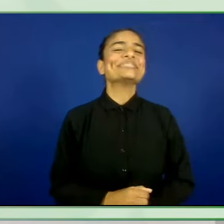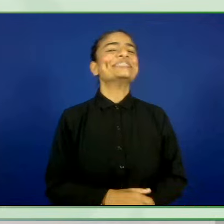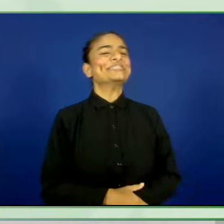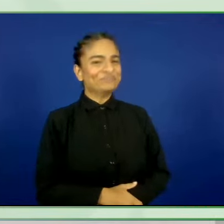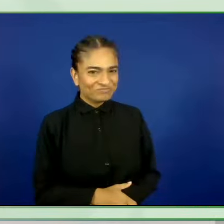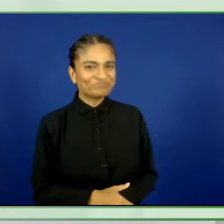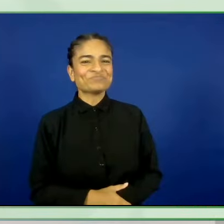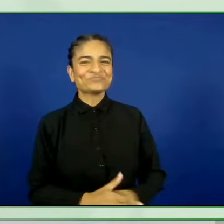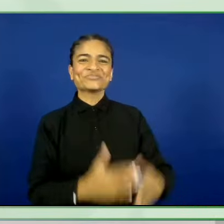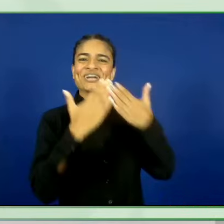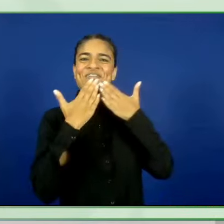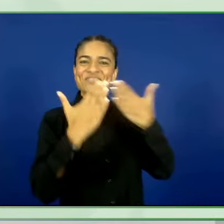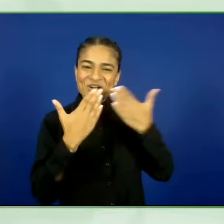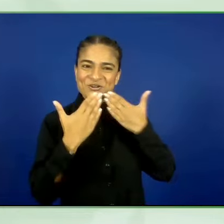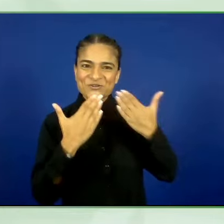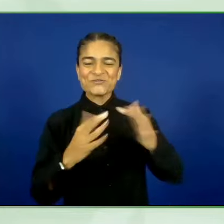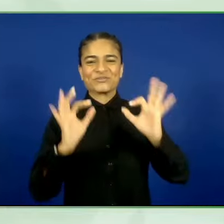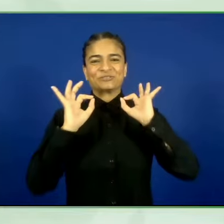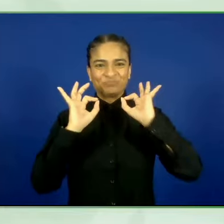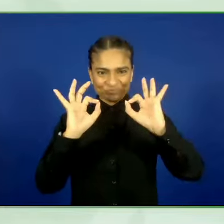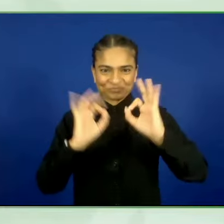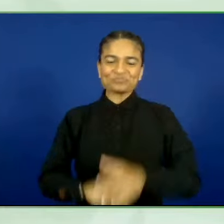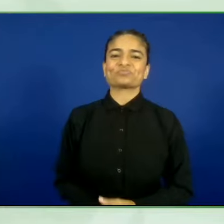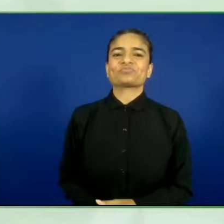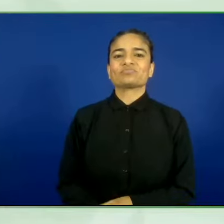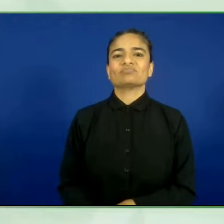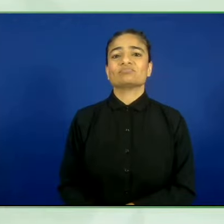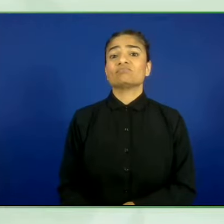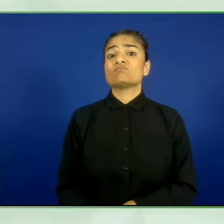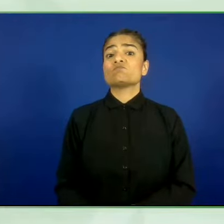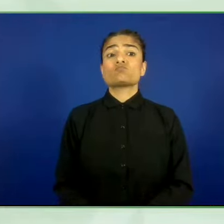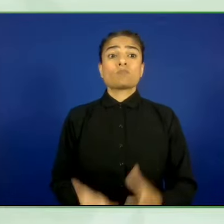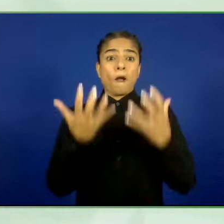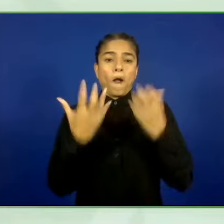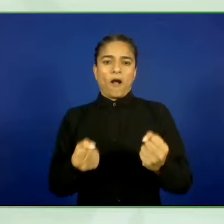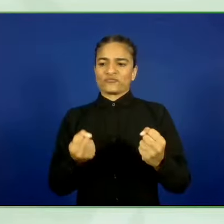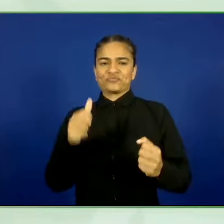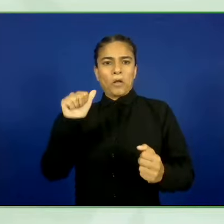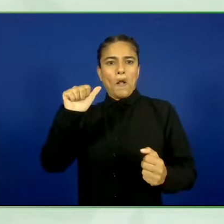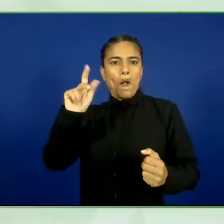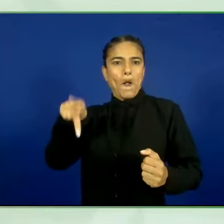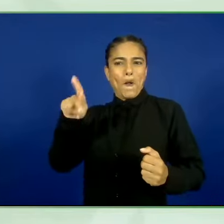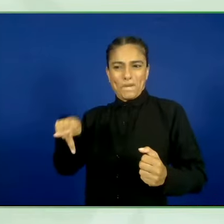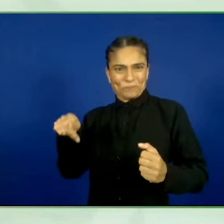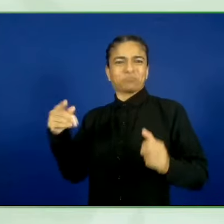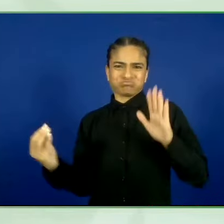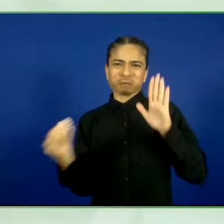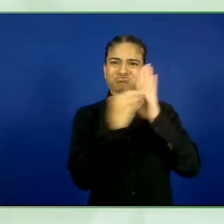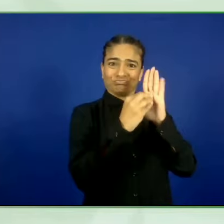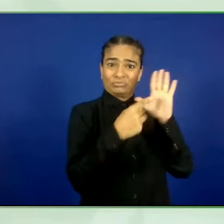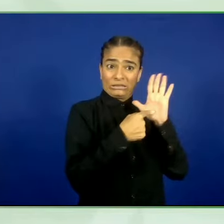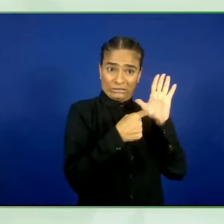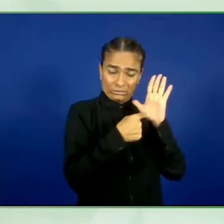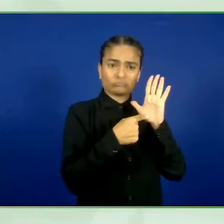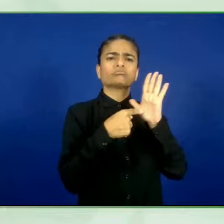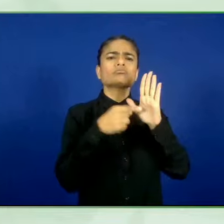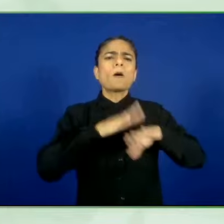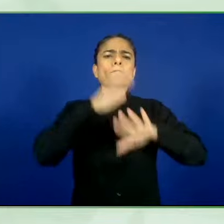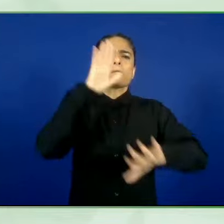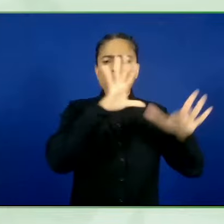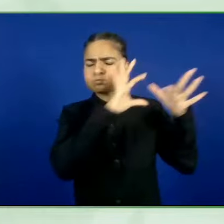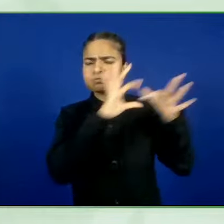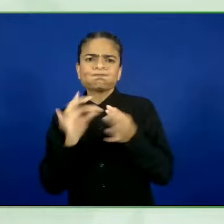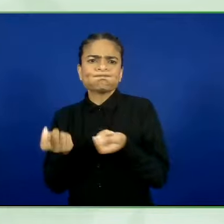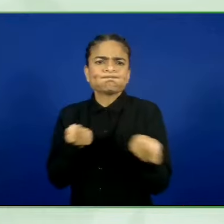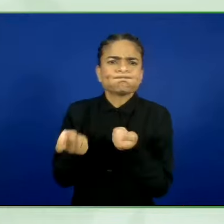have the CompCare case management application, which we're using under the Able to Thrive project, which is targeting